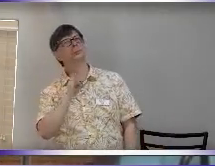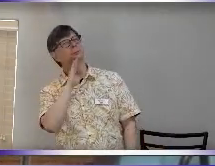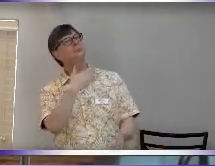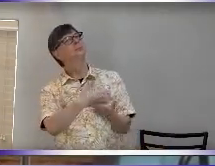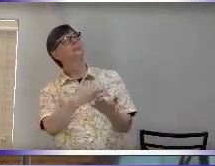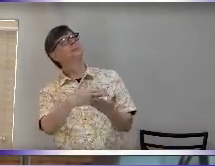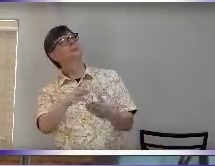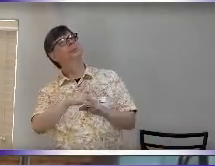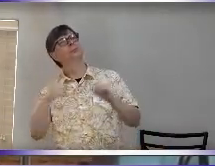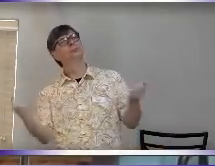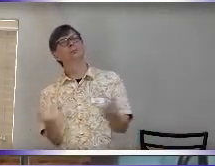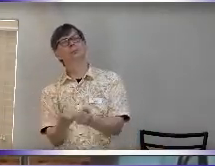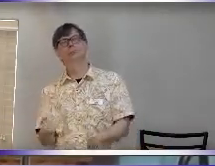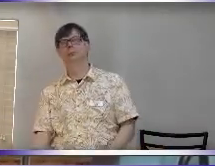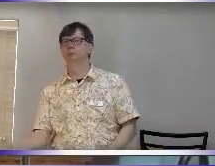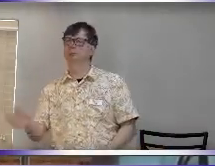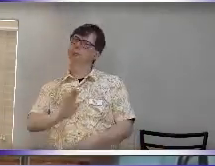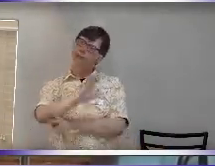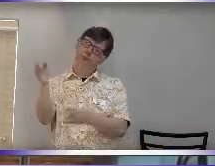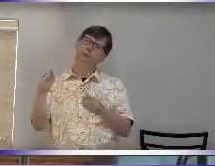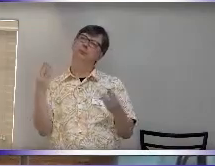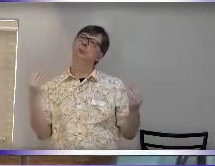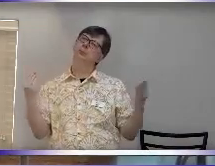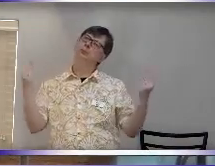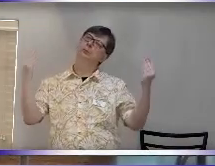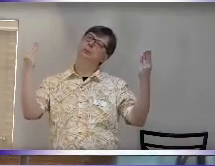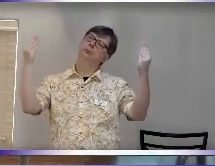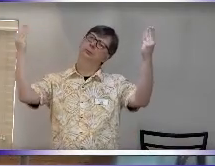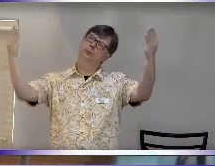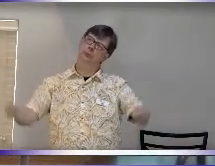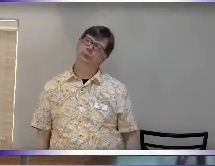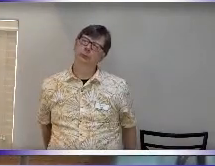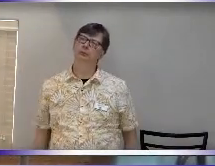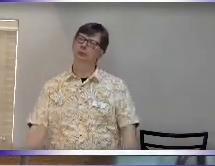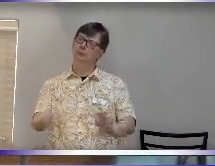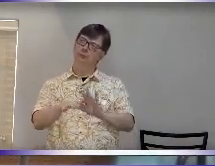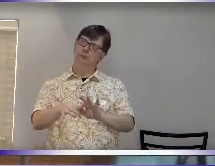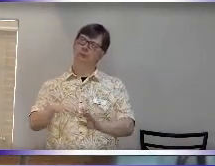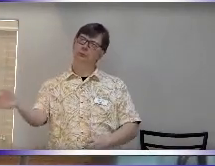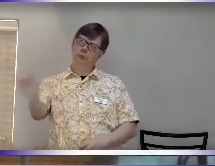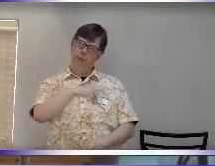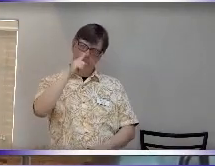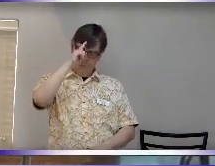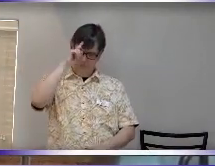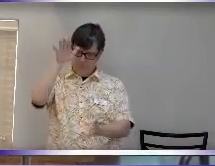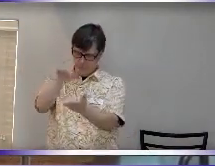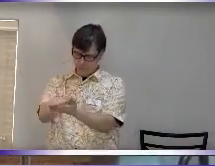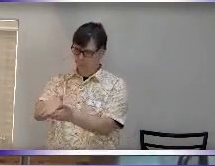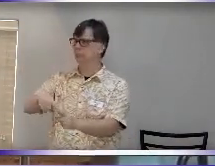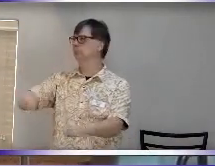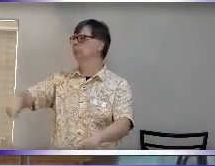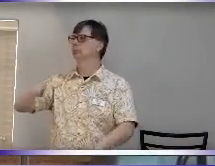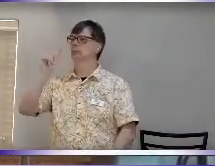there's socioeconomics, any number of things that we're taught to look at. There's